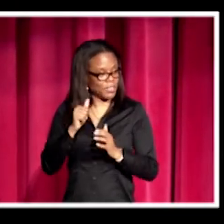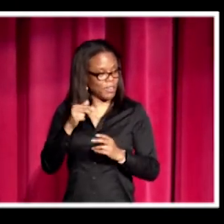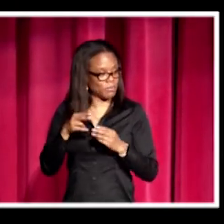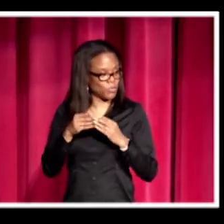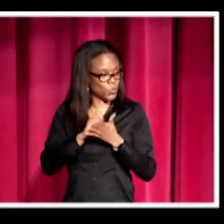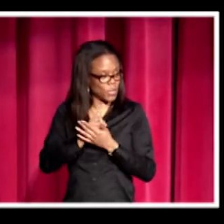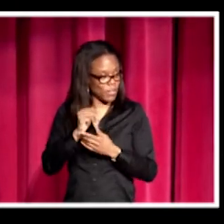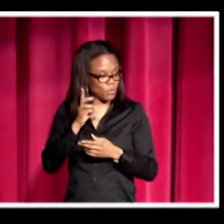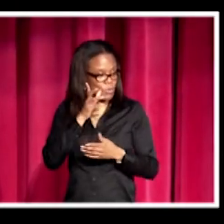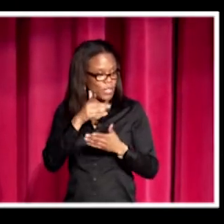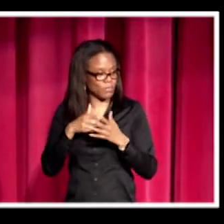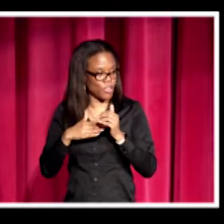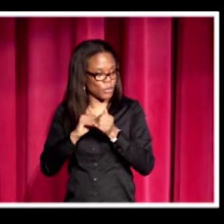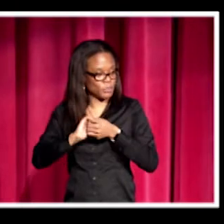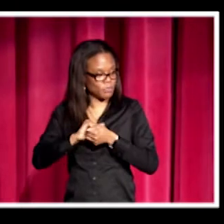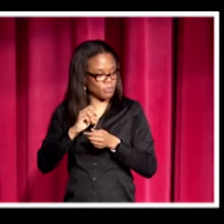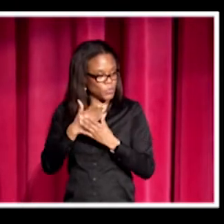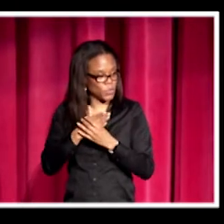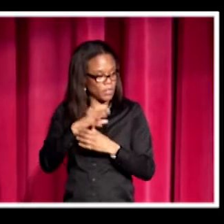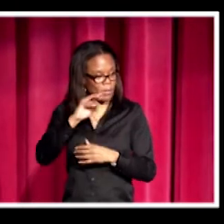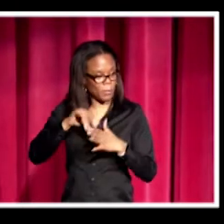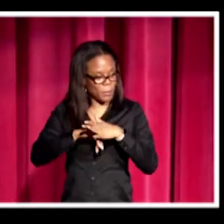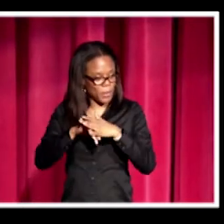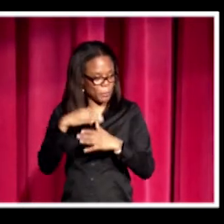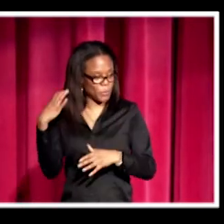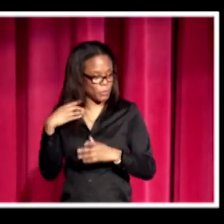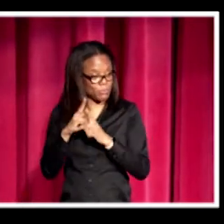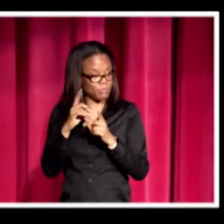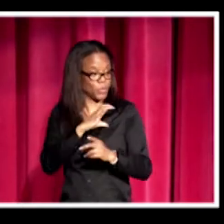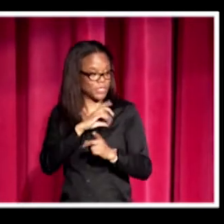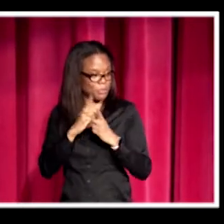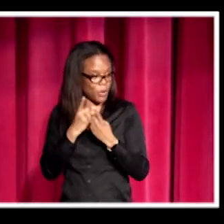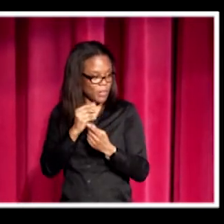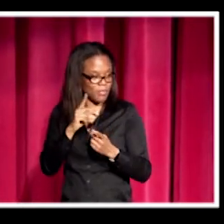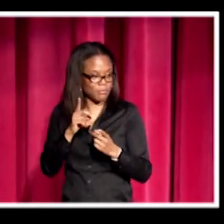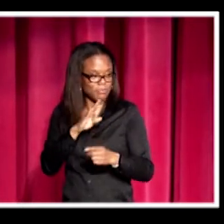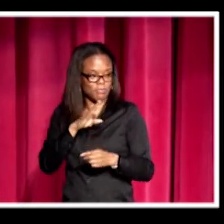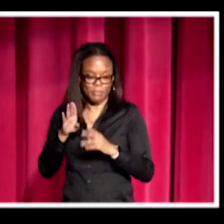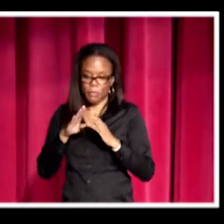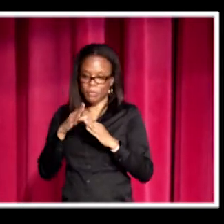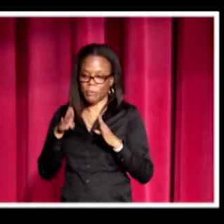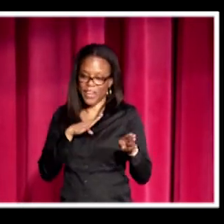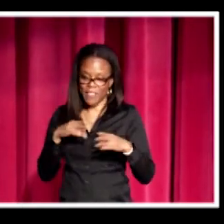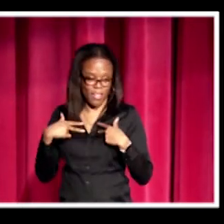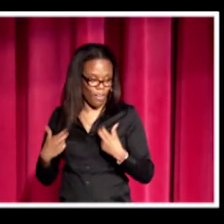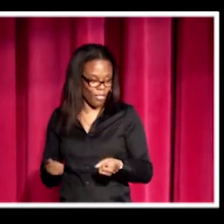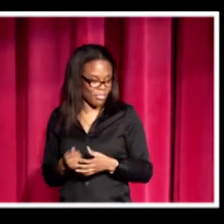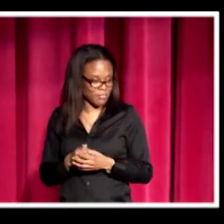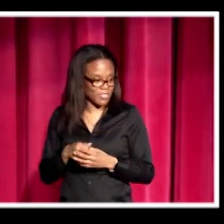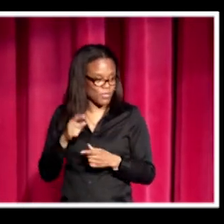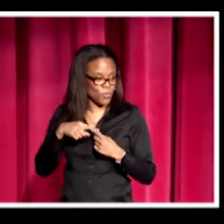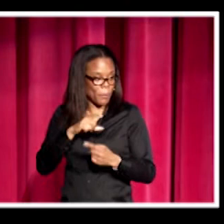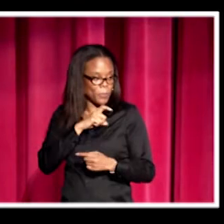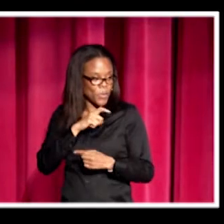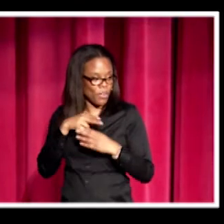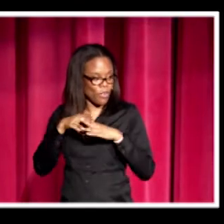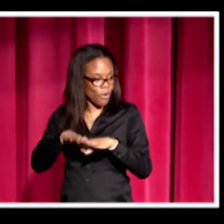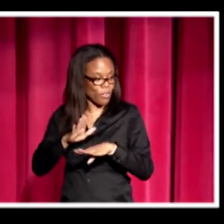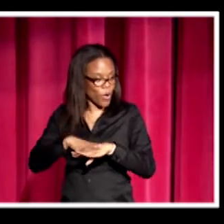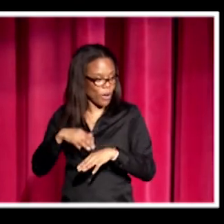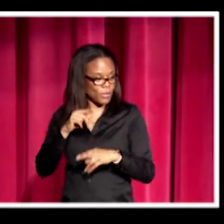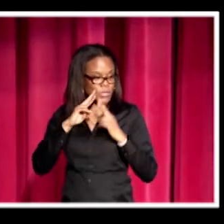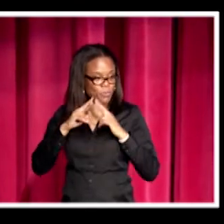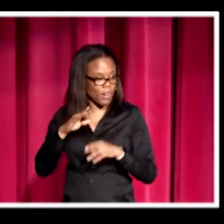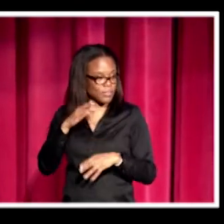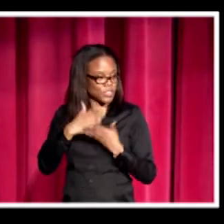partnership between MPD and the Department of Behavioral Health. When police are called to respond to someone experiencing a